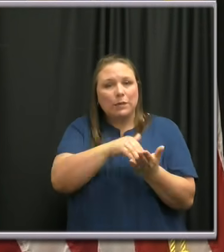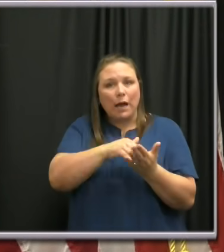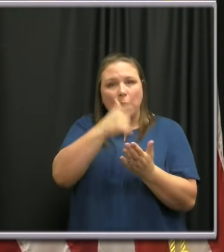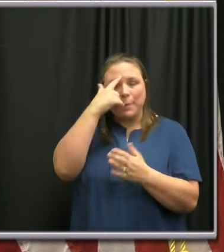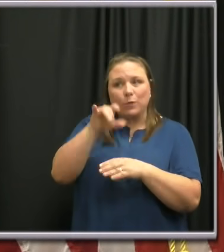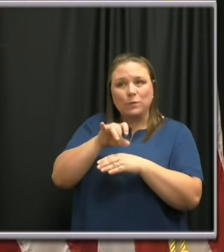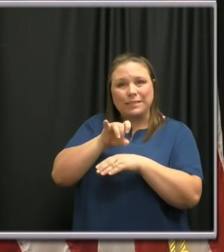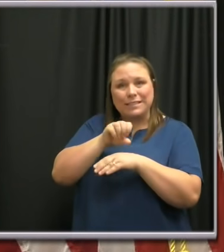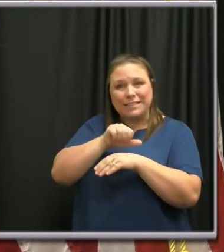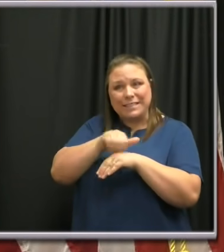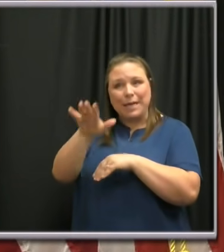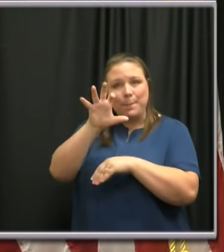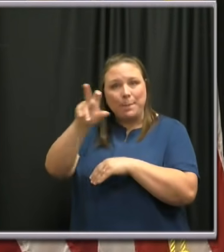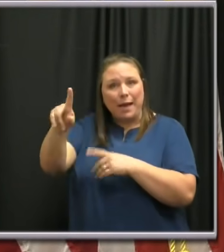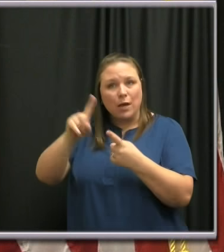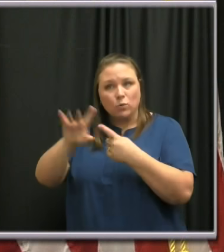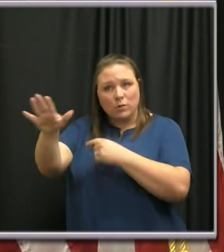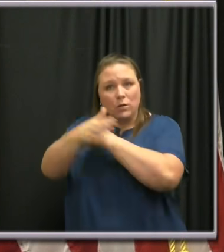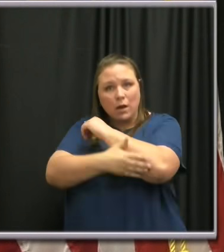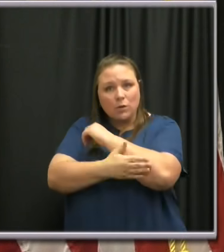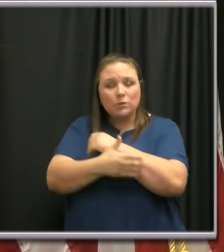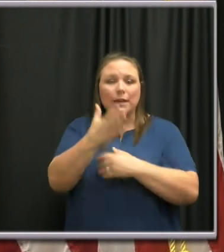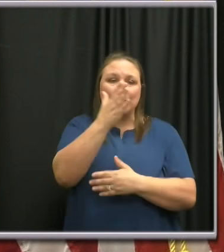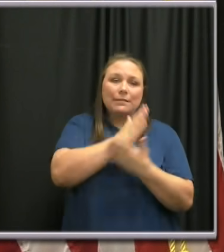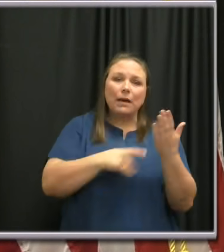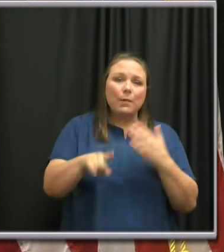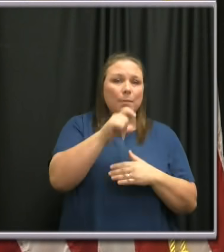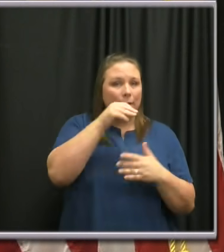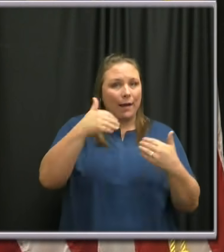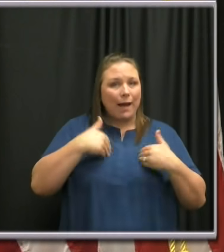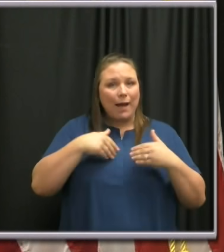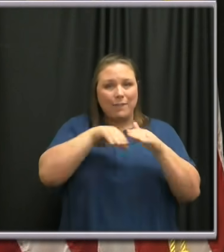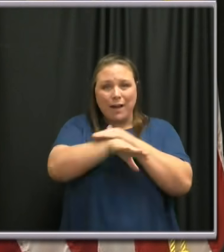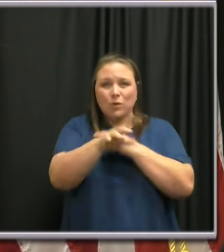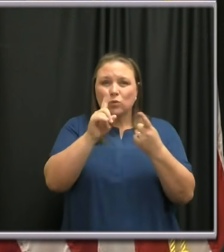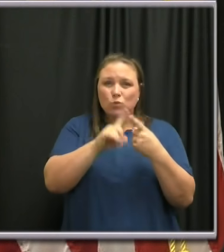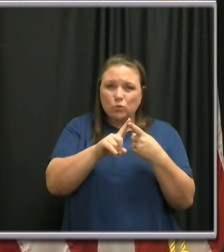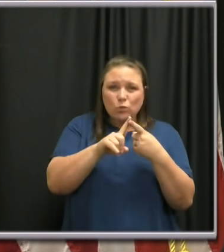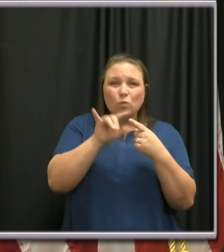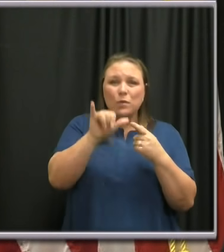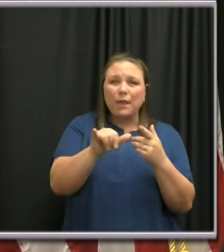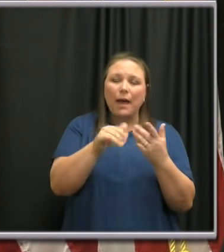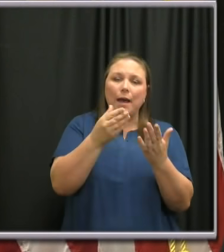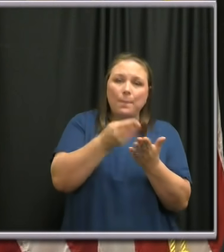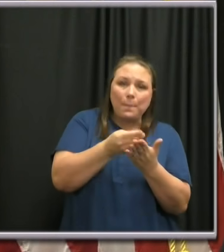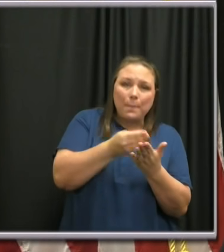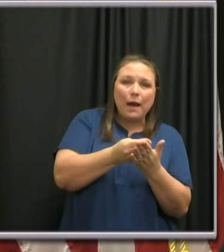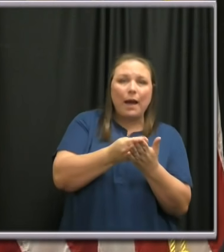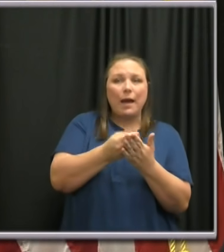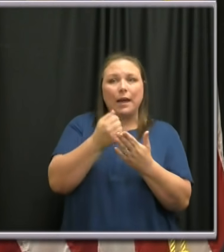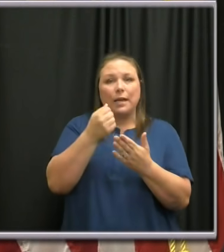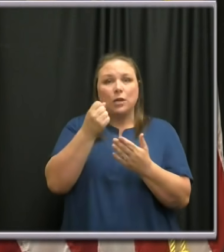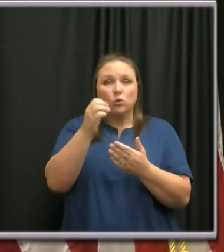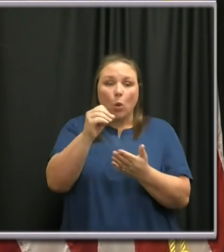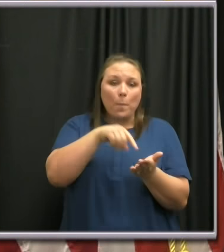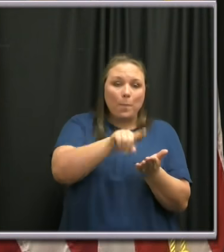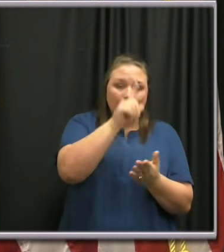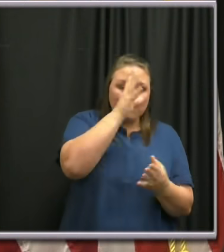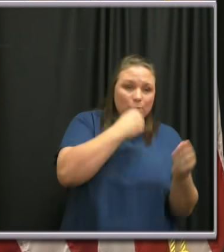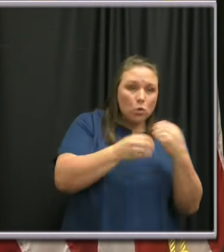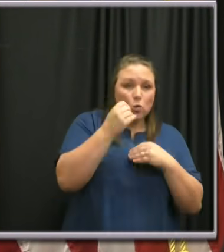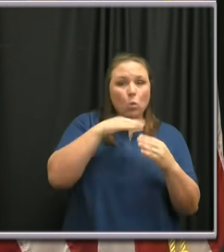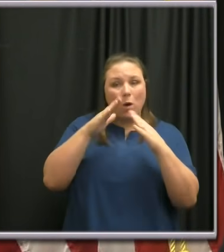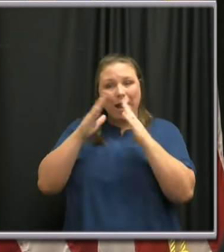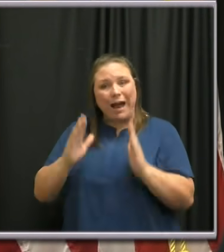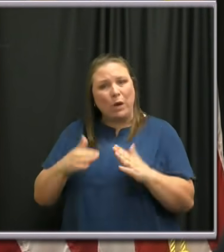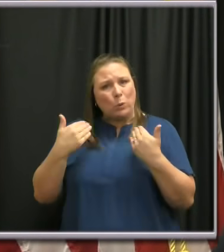Undocumented Nashvillians may not have access to a lot of the economic relief programs. And so to pay for food or keep a roof over their heads, many are